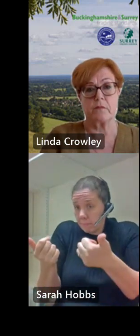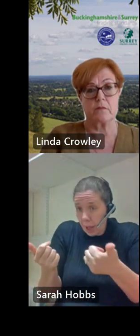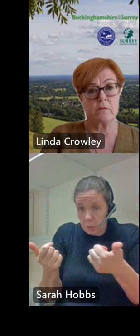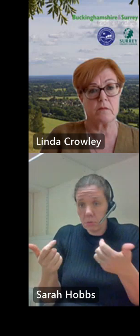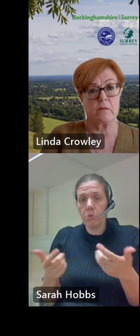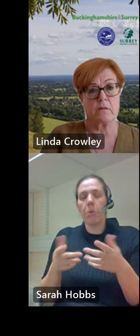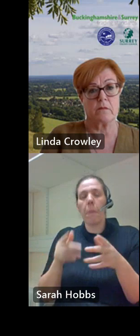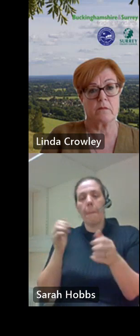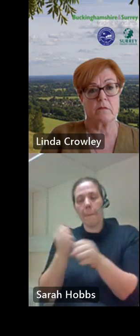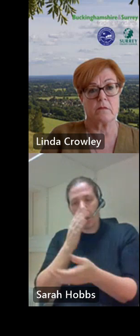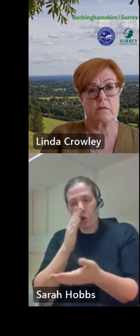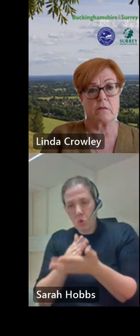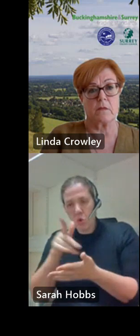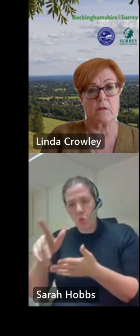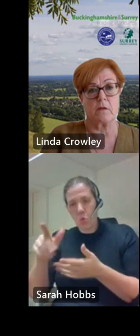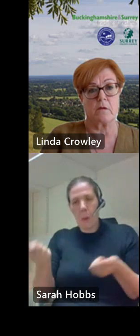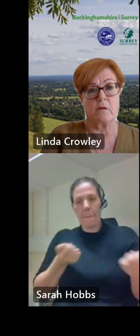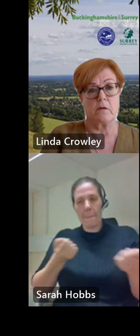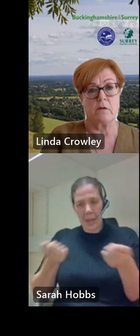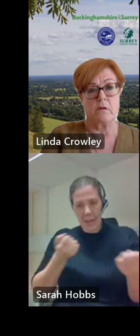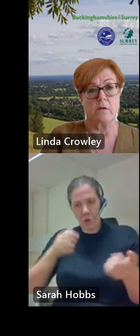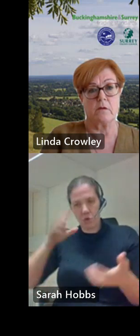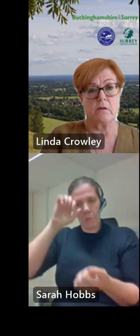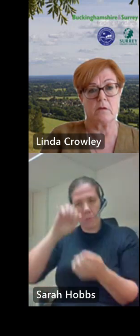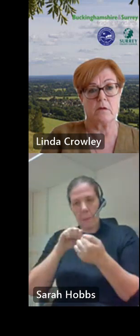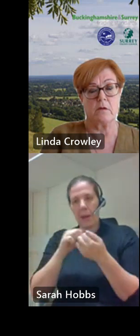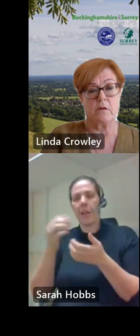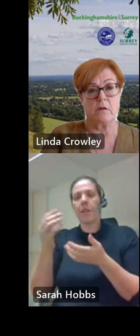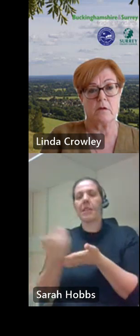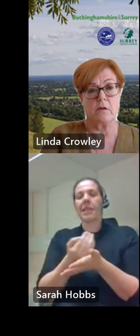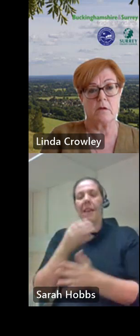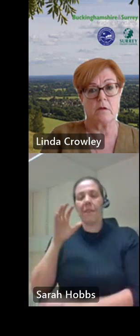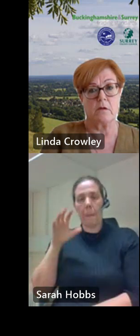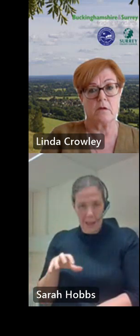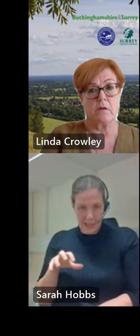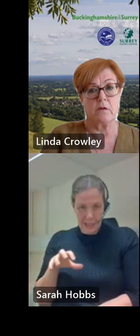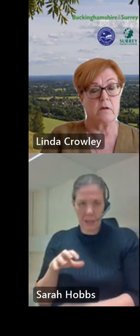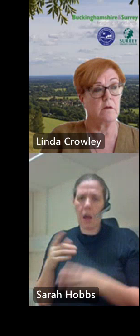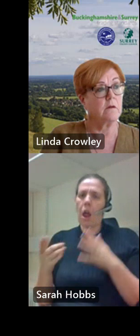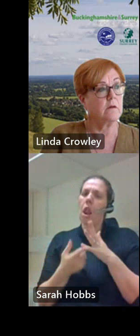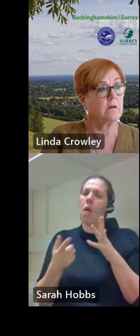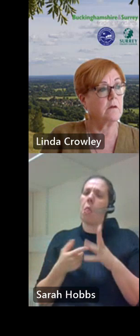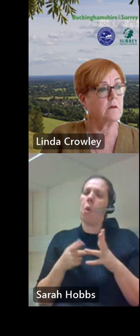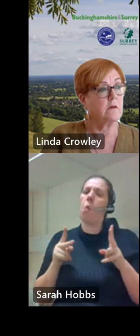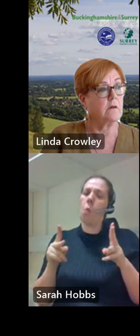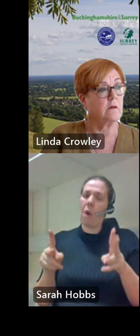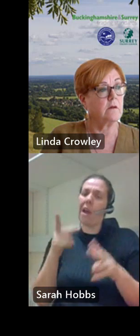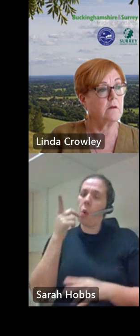as you make sure you manage them and you keep them in a secure place. Another way you can actually